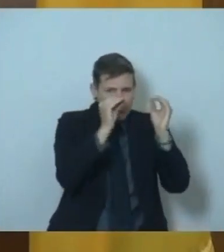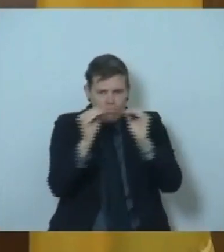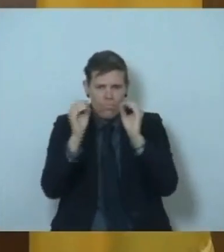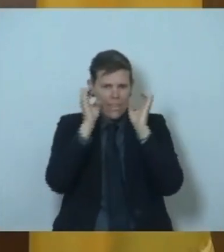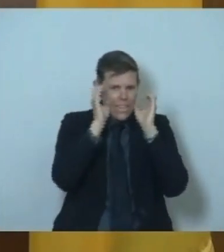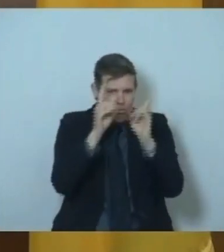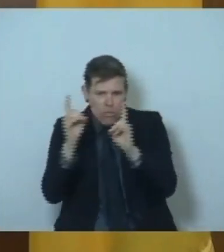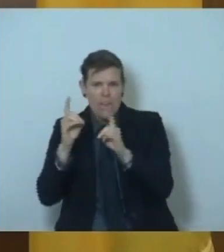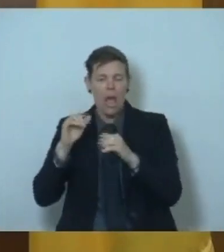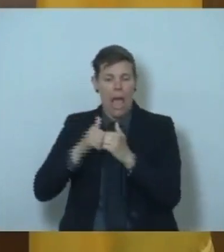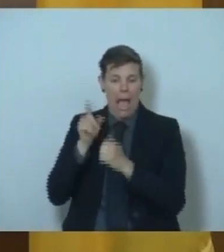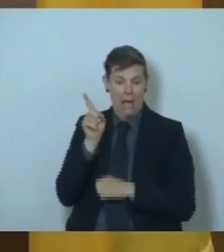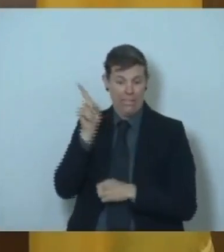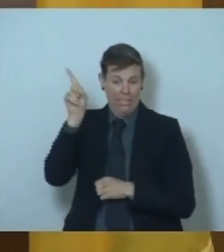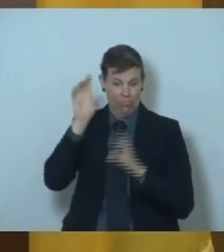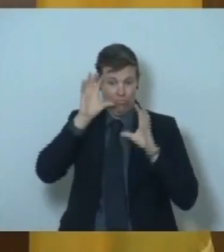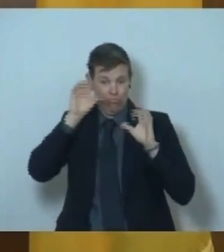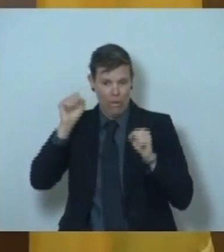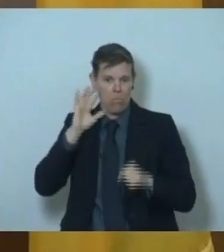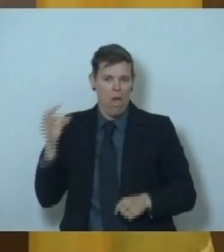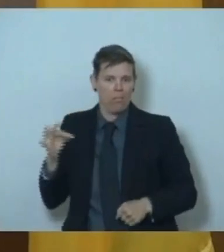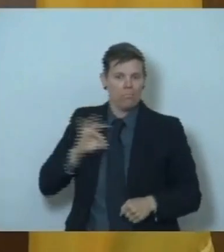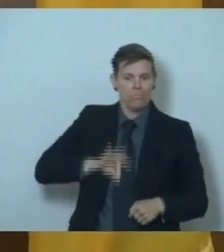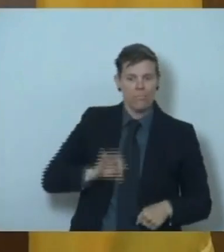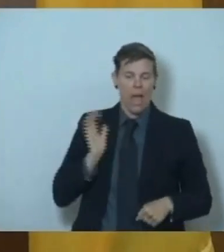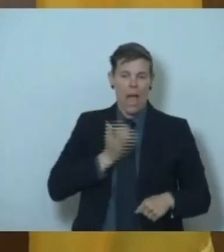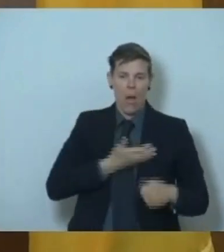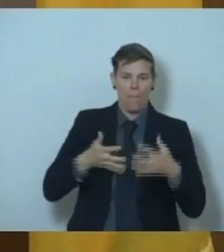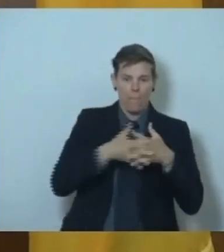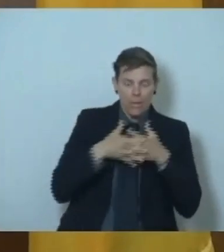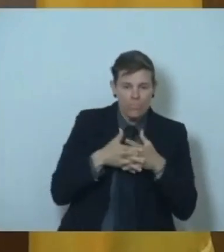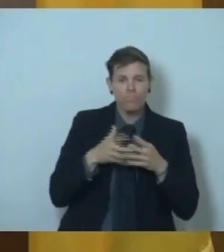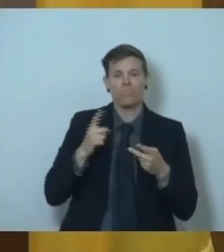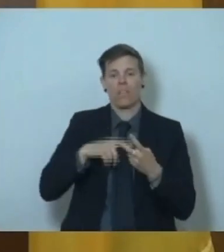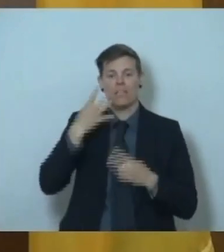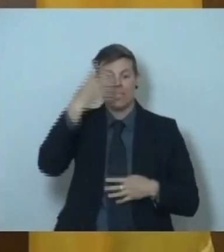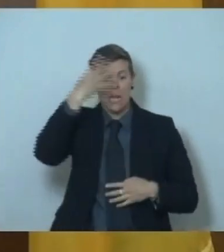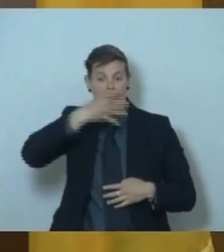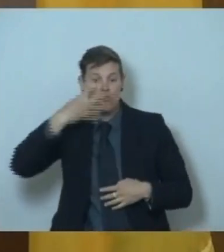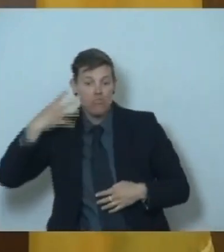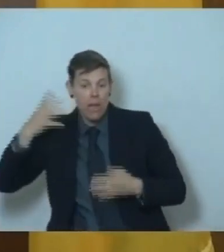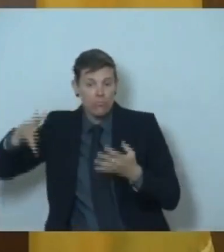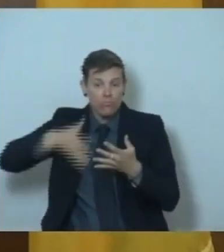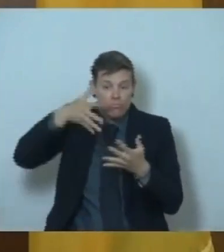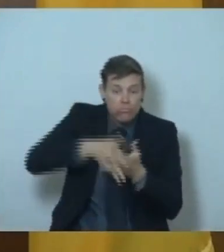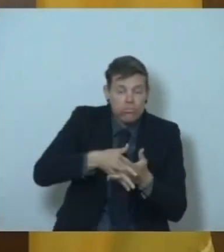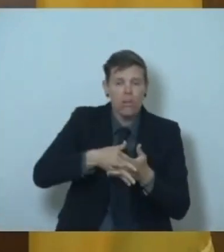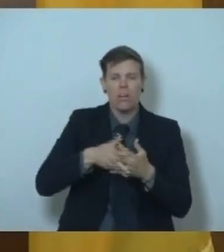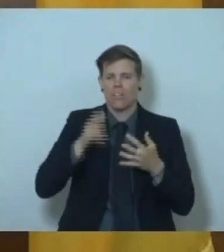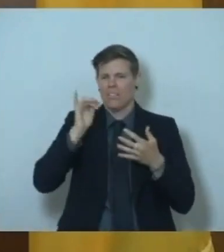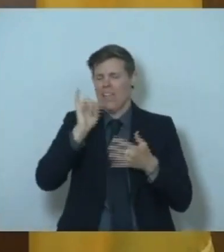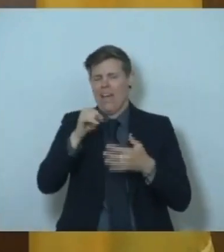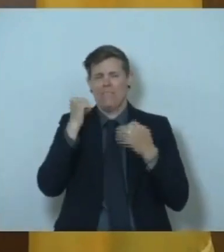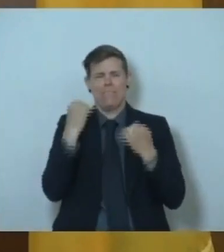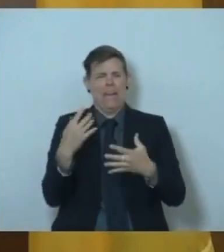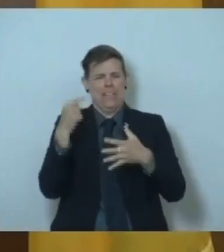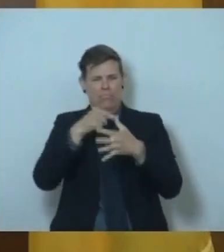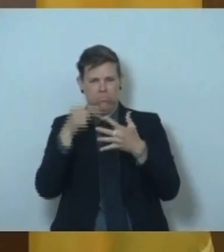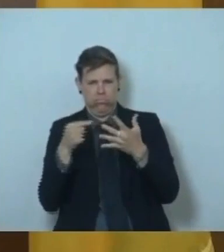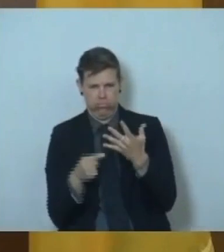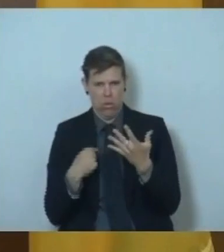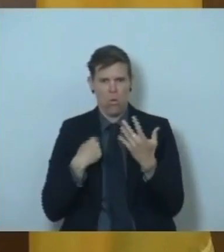equality, dealing with productive immigration reform, all of it. And that will be my job during